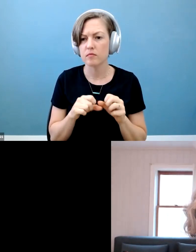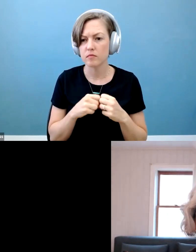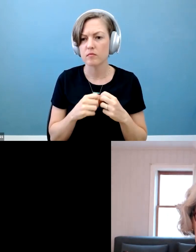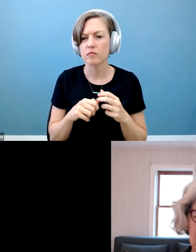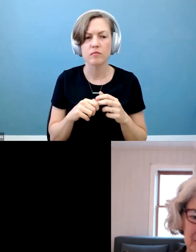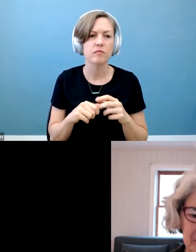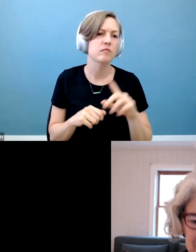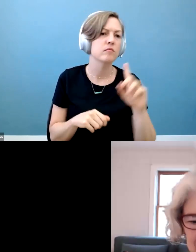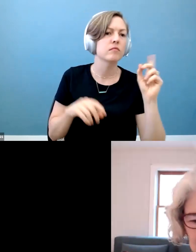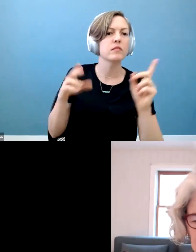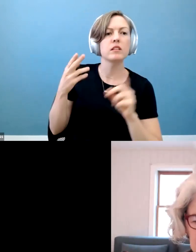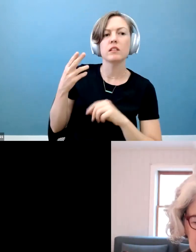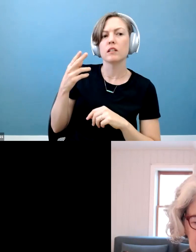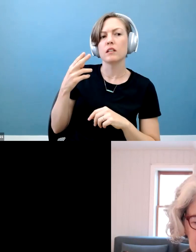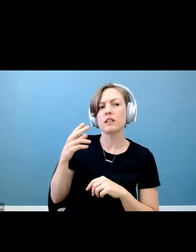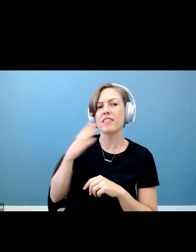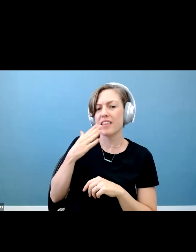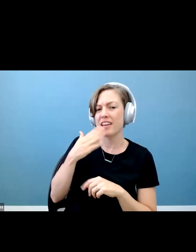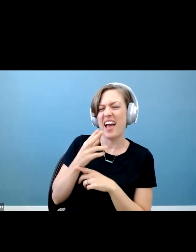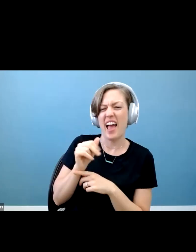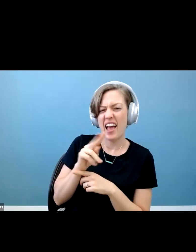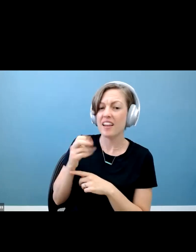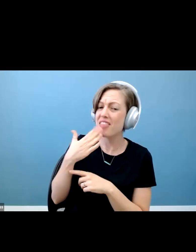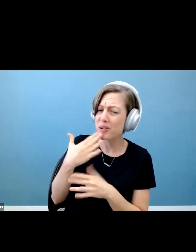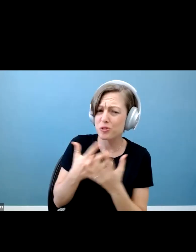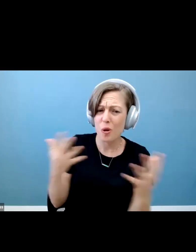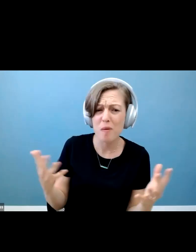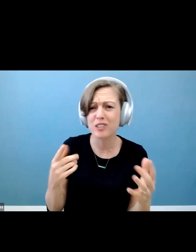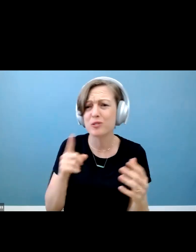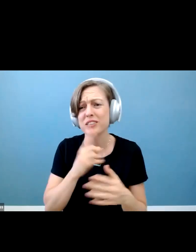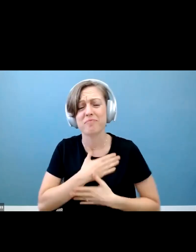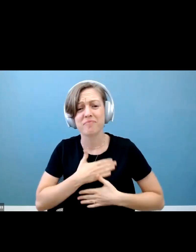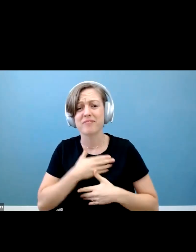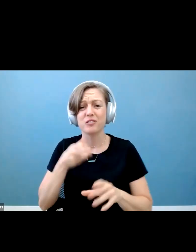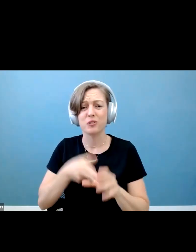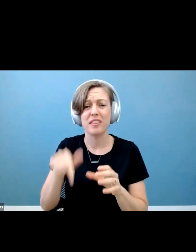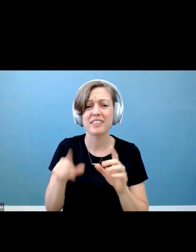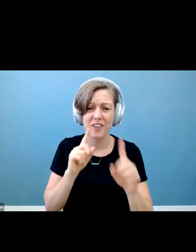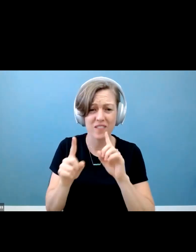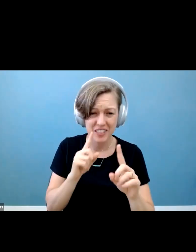Fantastic. Thank you so much, Charlene. I'm very pleased to be a part of this anti-eugenics conversation.